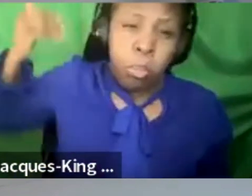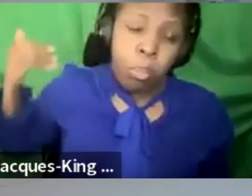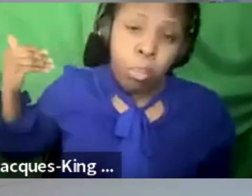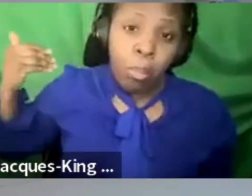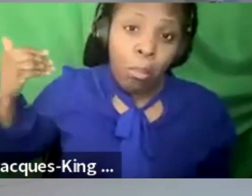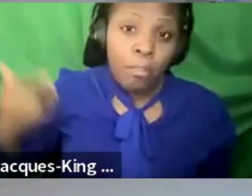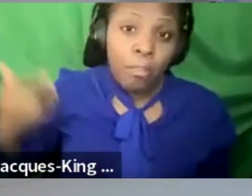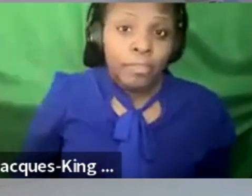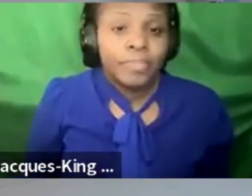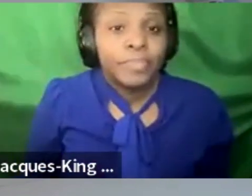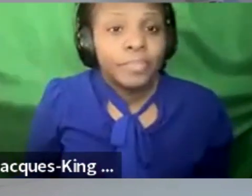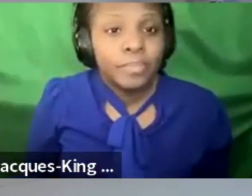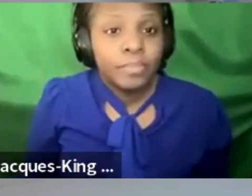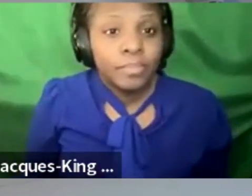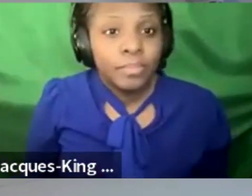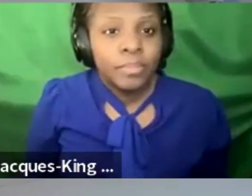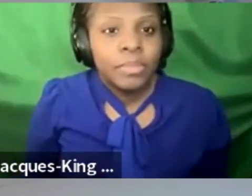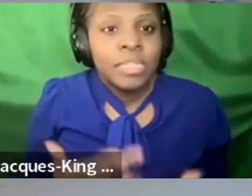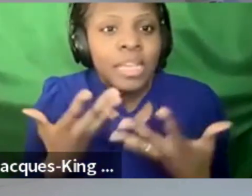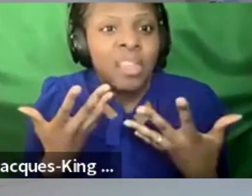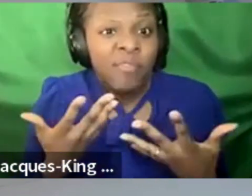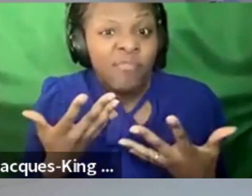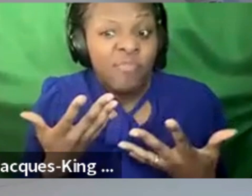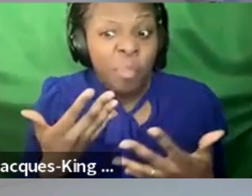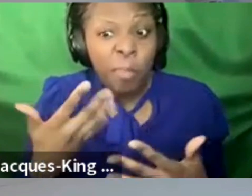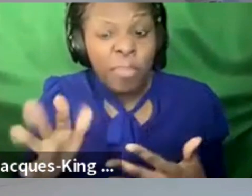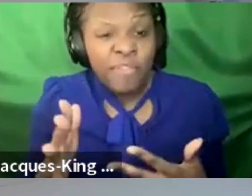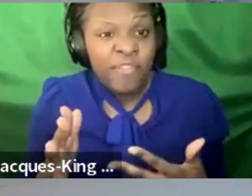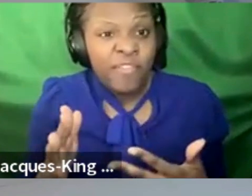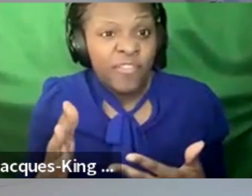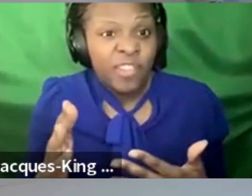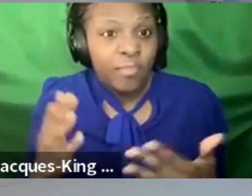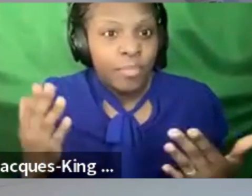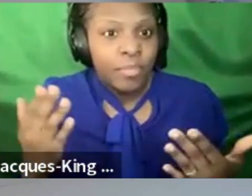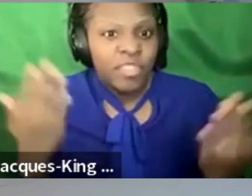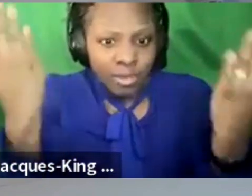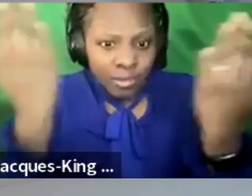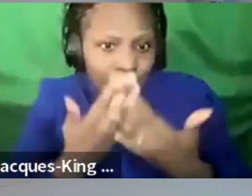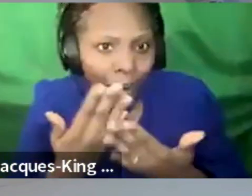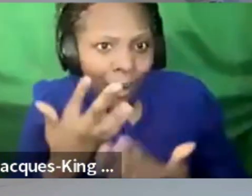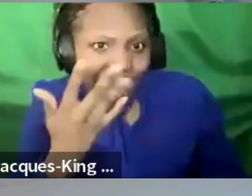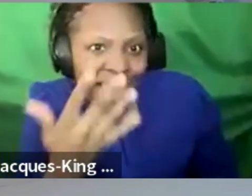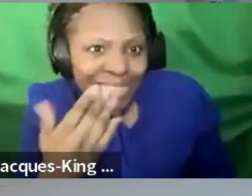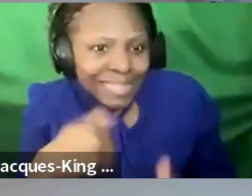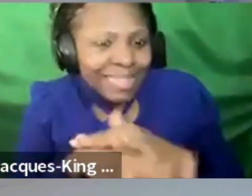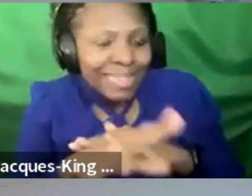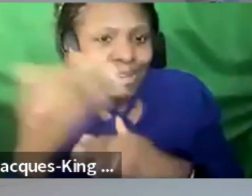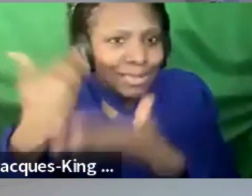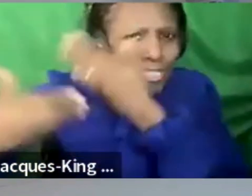in what's just coming out of the Dark Ages period in history. So